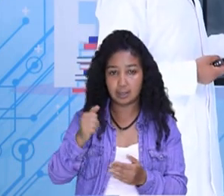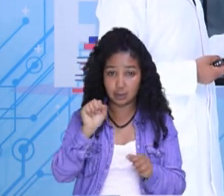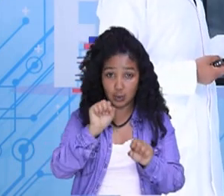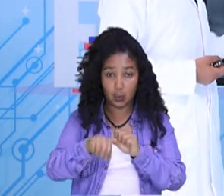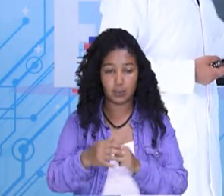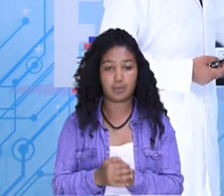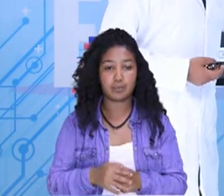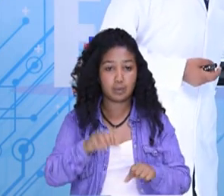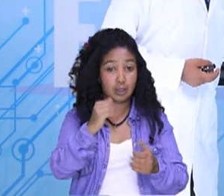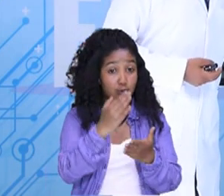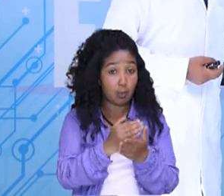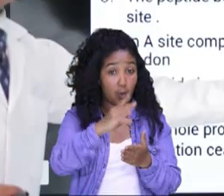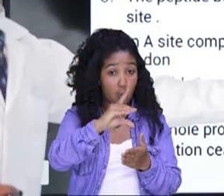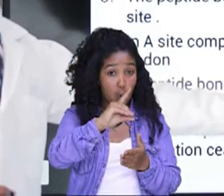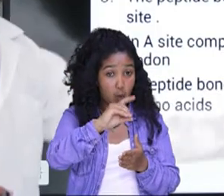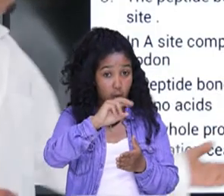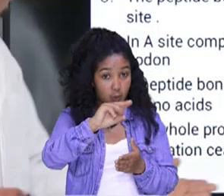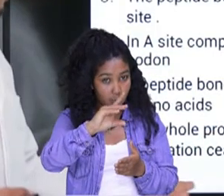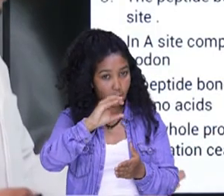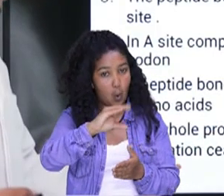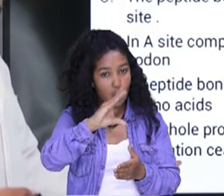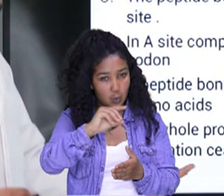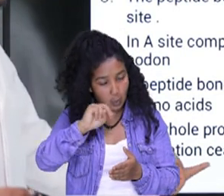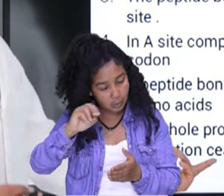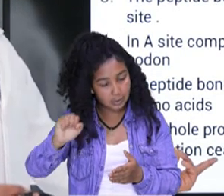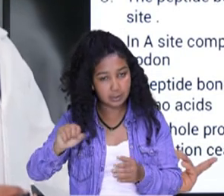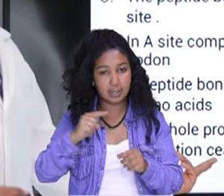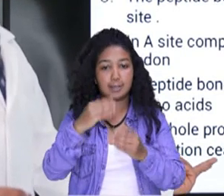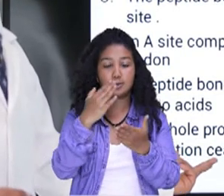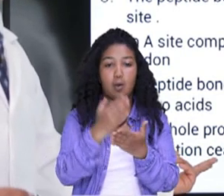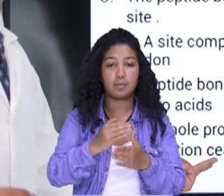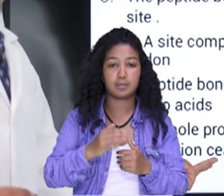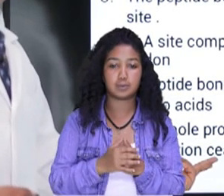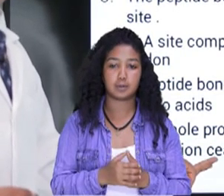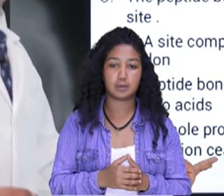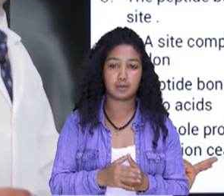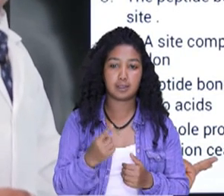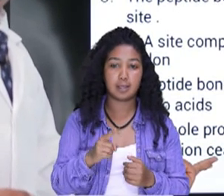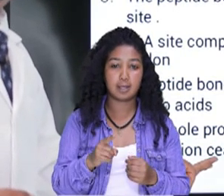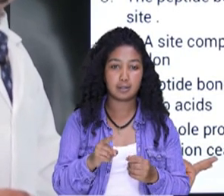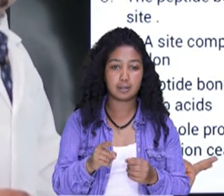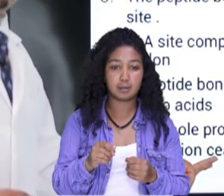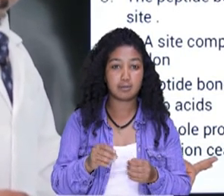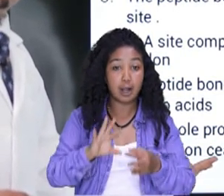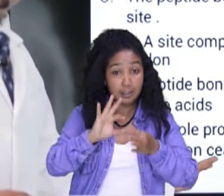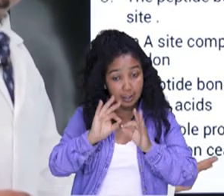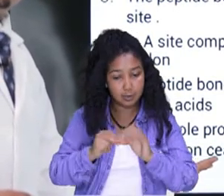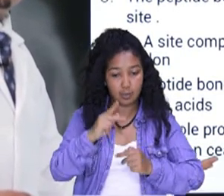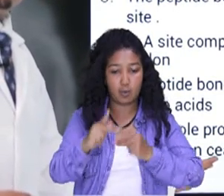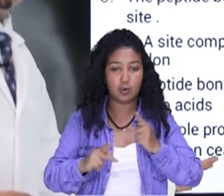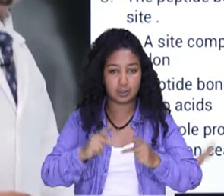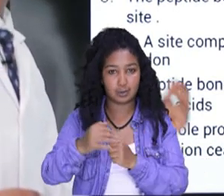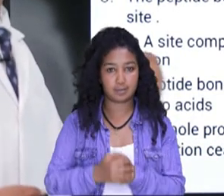So stop codons, they stop or ceases the transcription process.